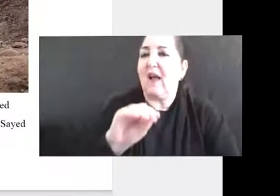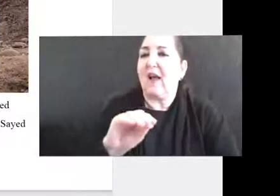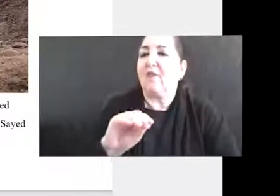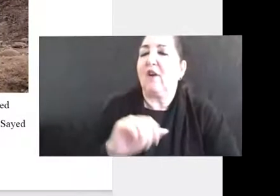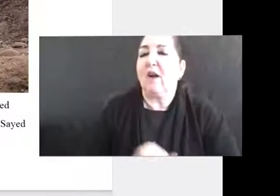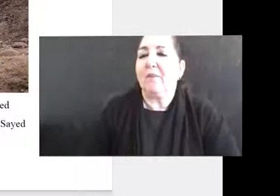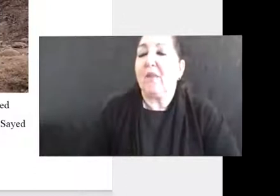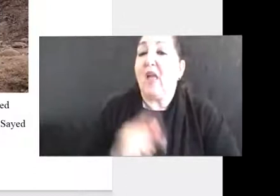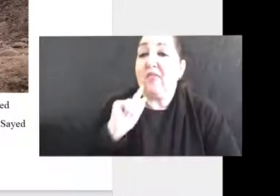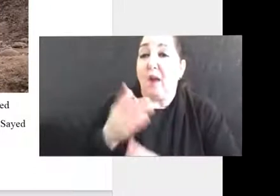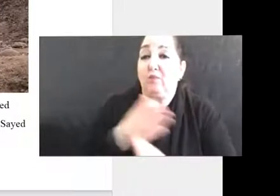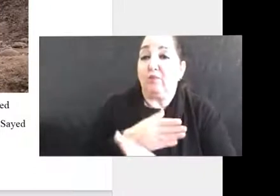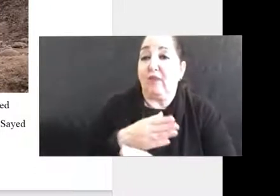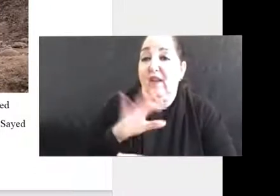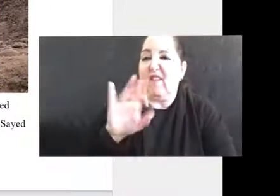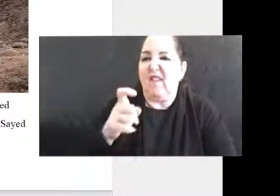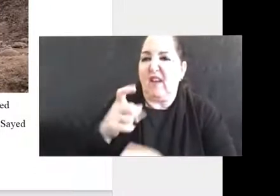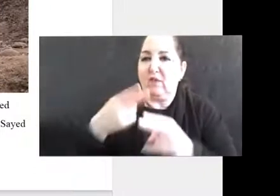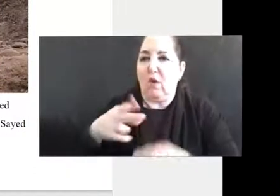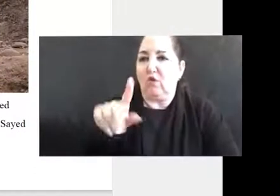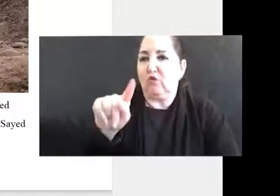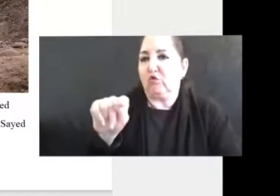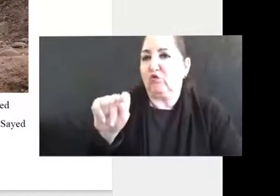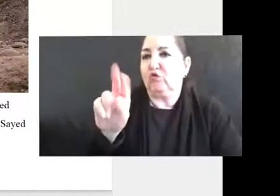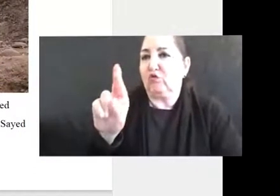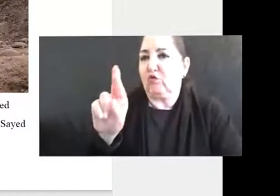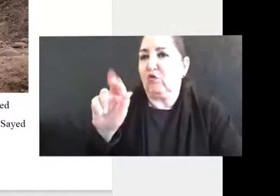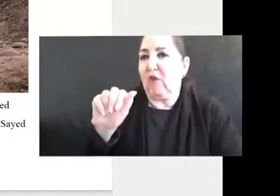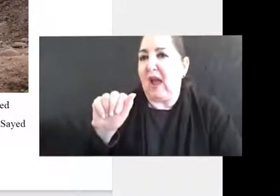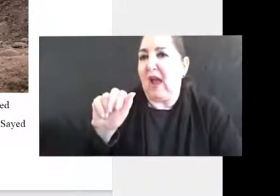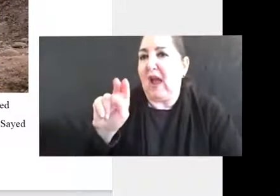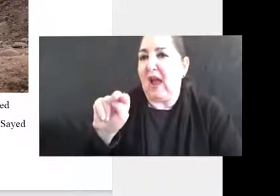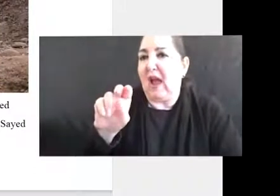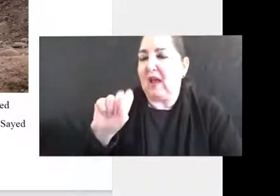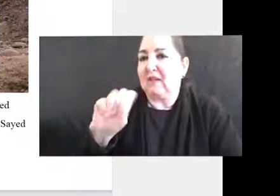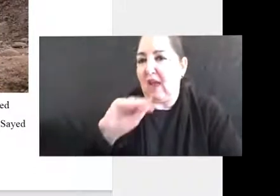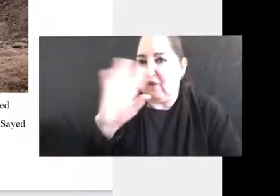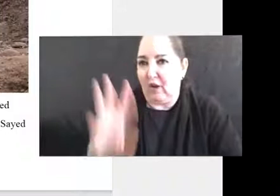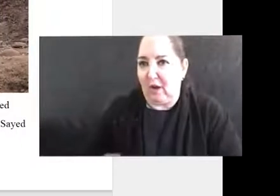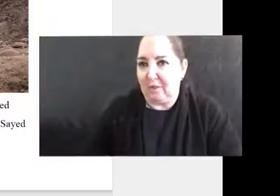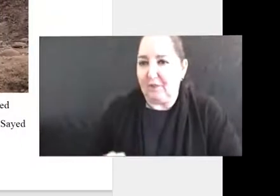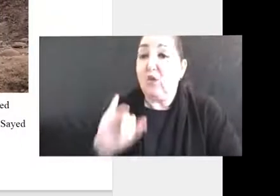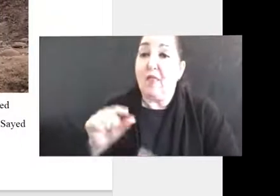trans, the prefix trans, which is what I'm going to touch on a little bit now,